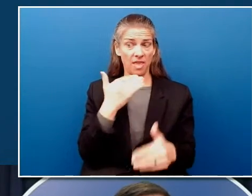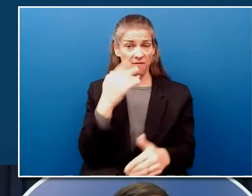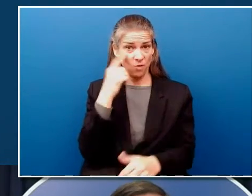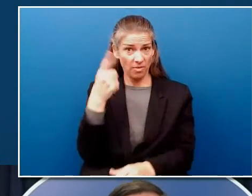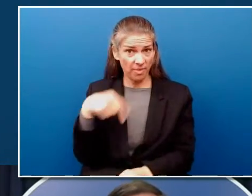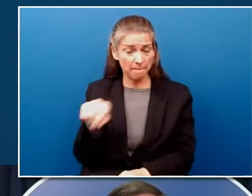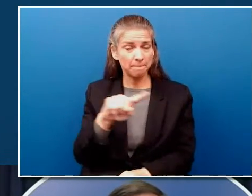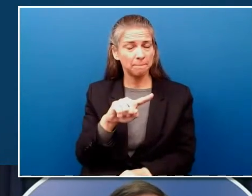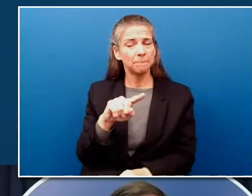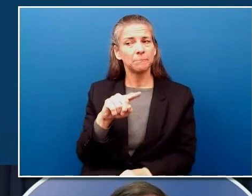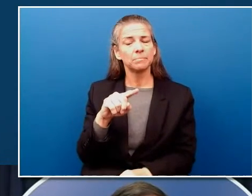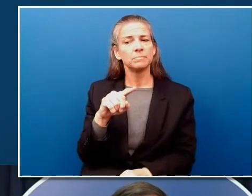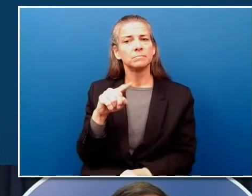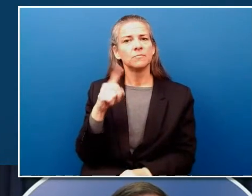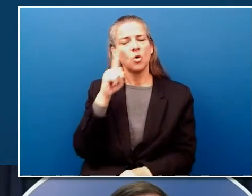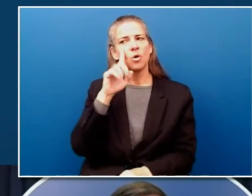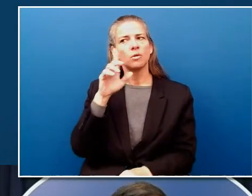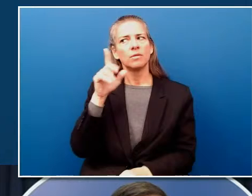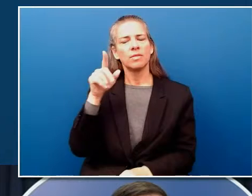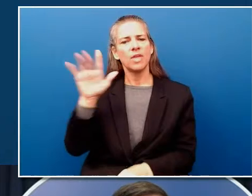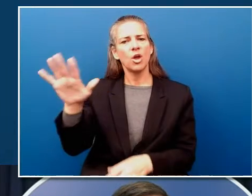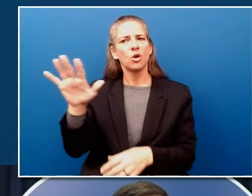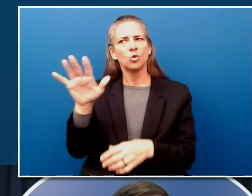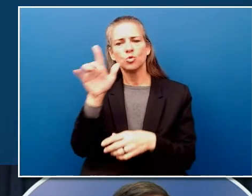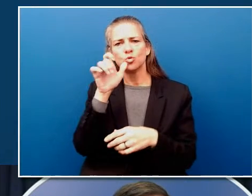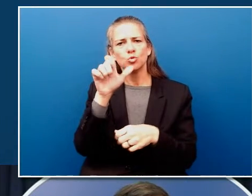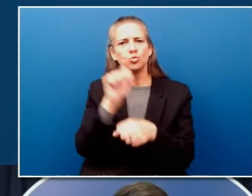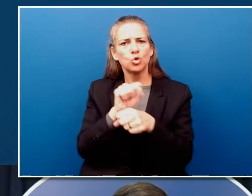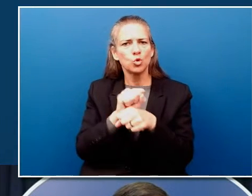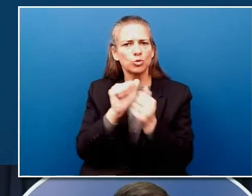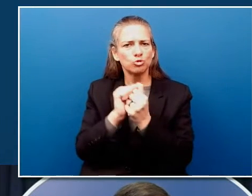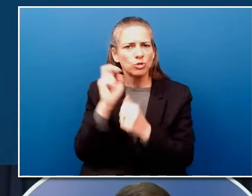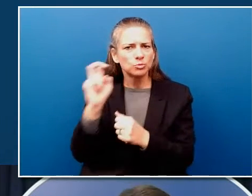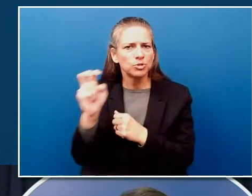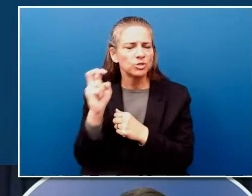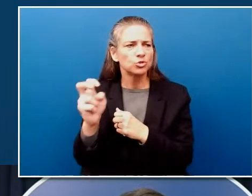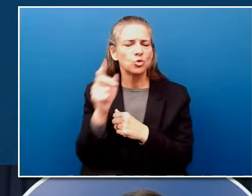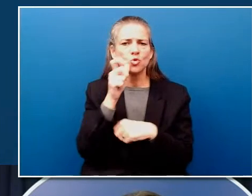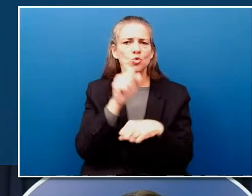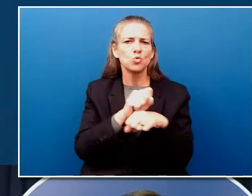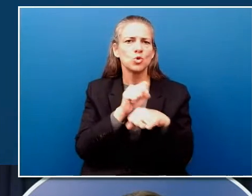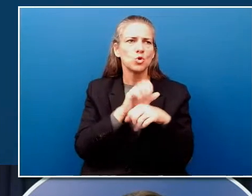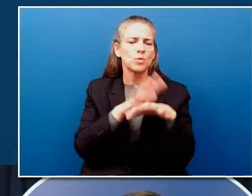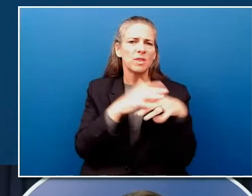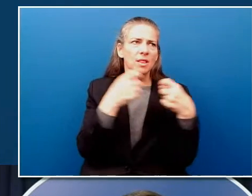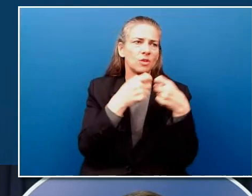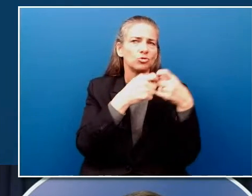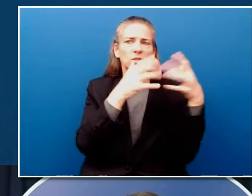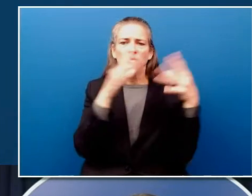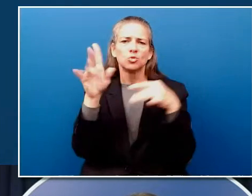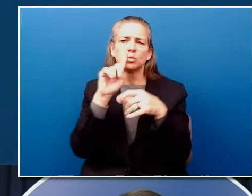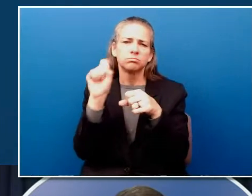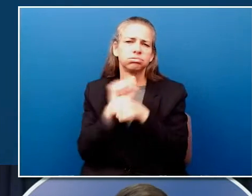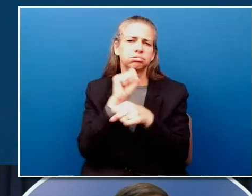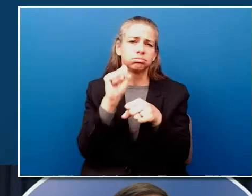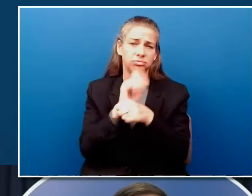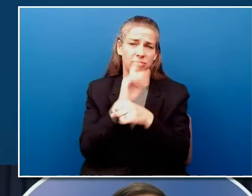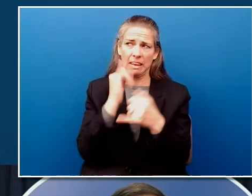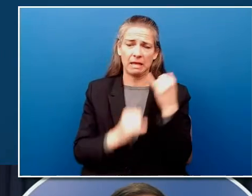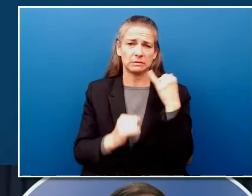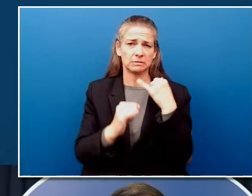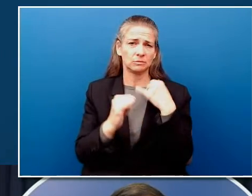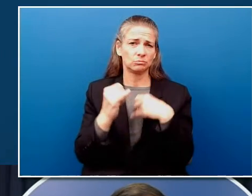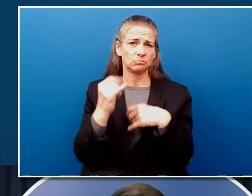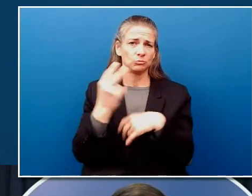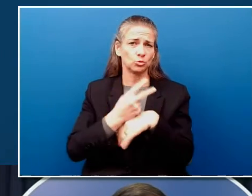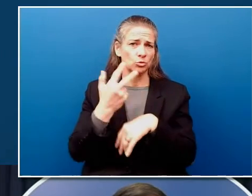transportation and utility workers for their incredible work over the last 48 or so hours. Just like we've said it